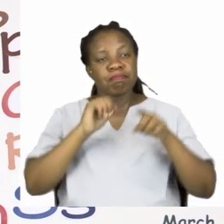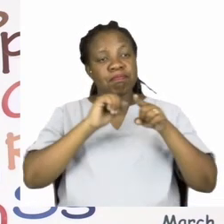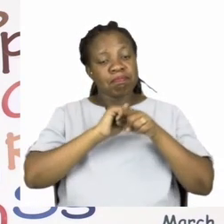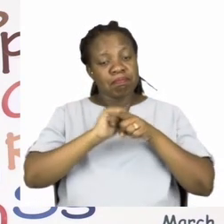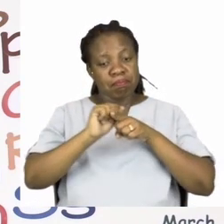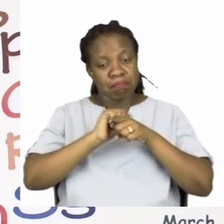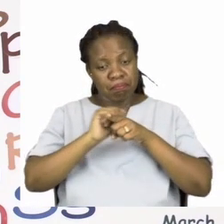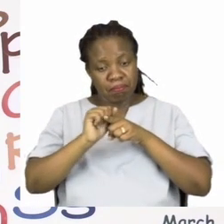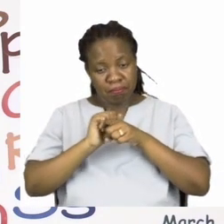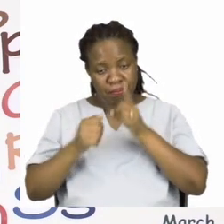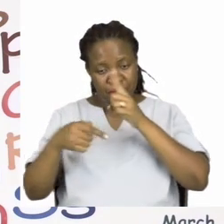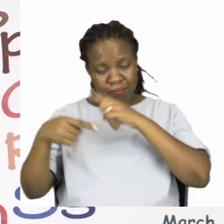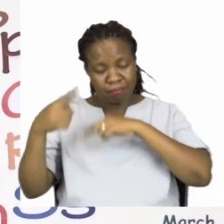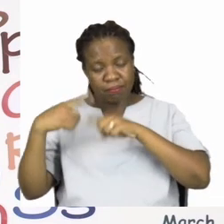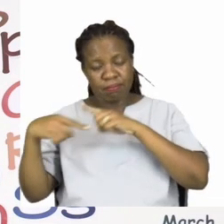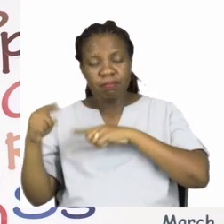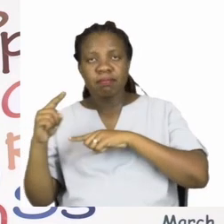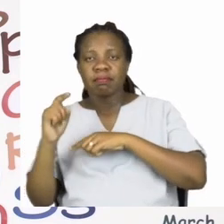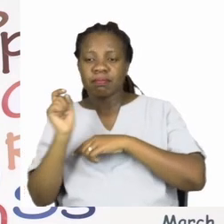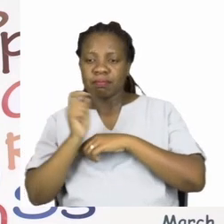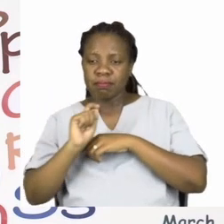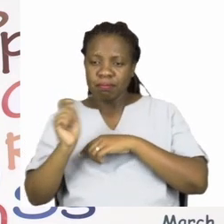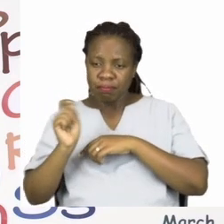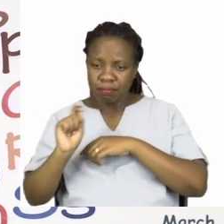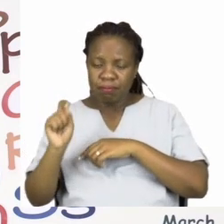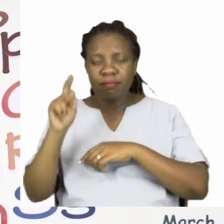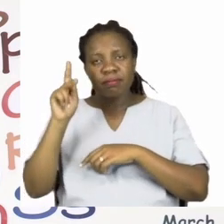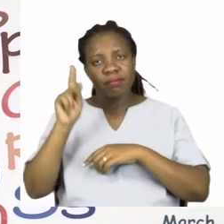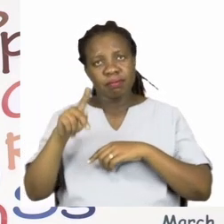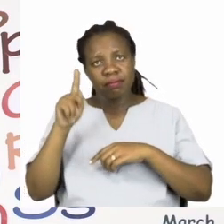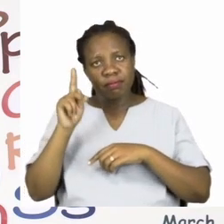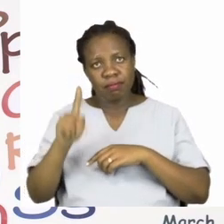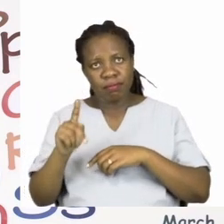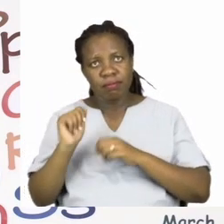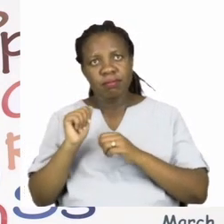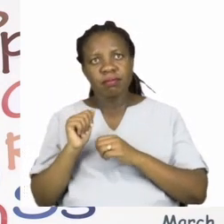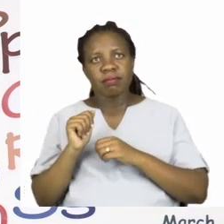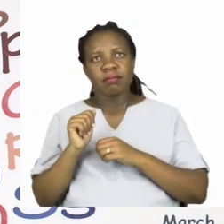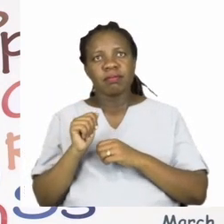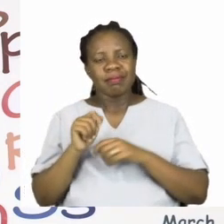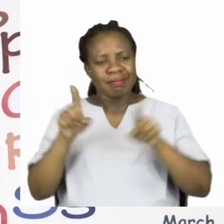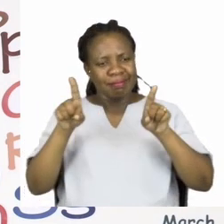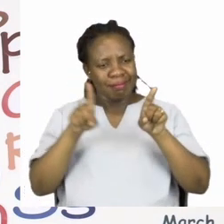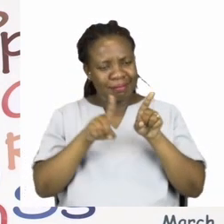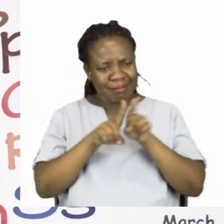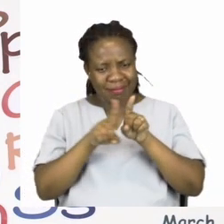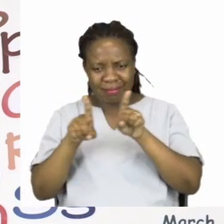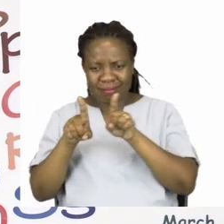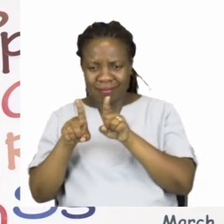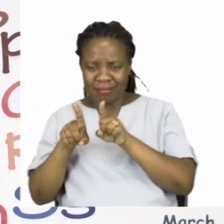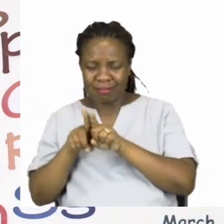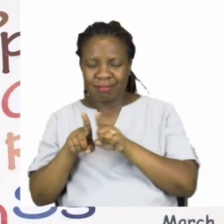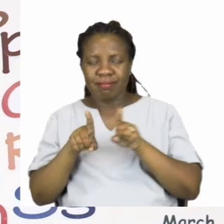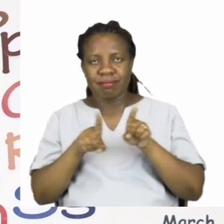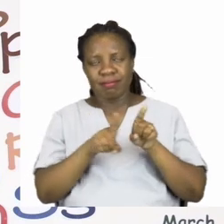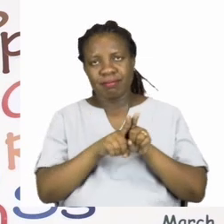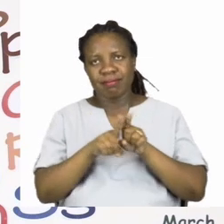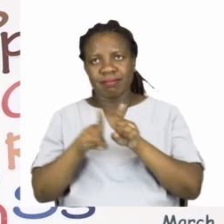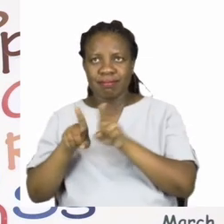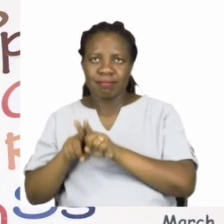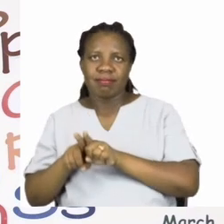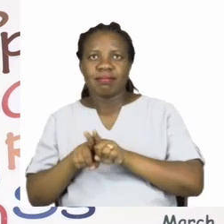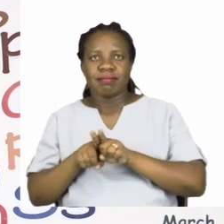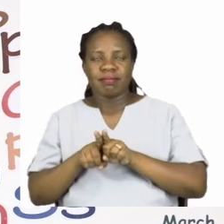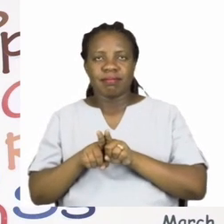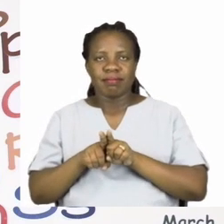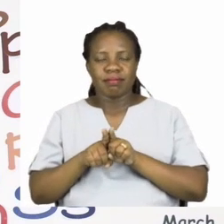writing them. Make sure that your handwriting size is the same for each letter. After you're done writing